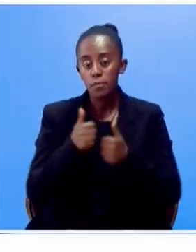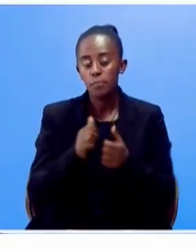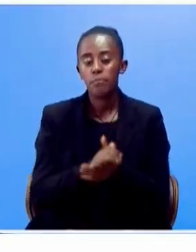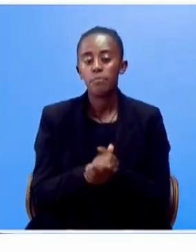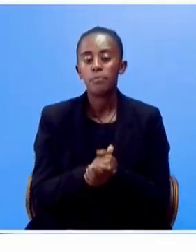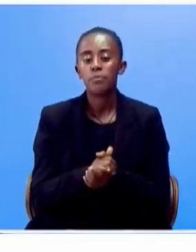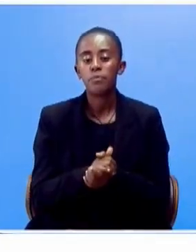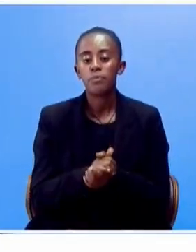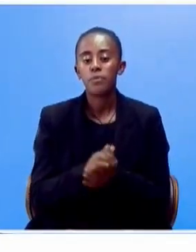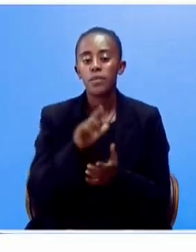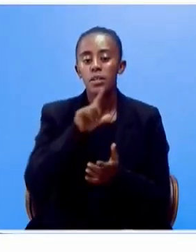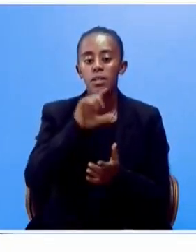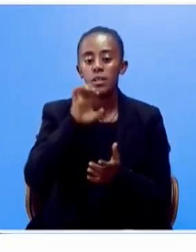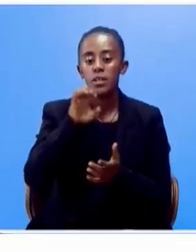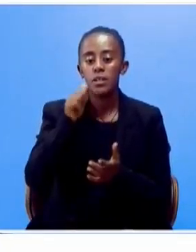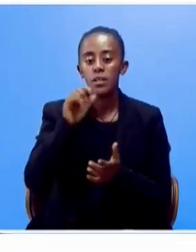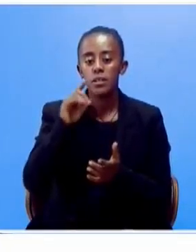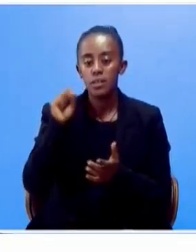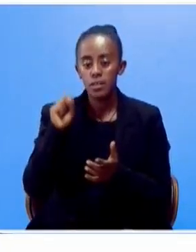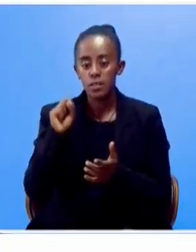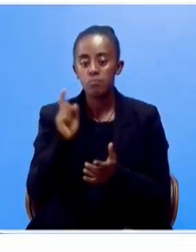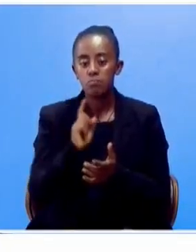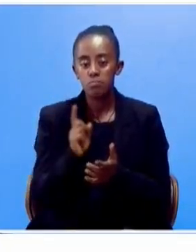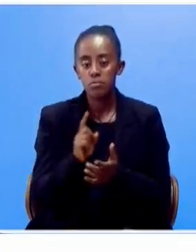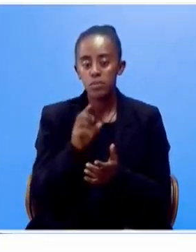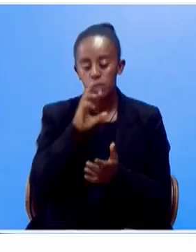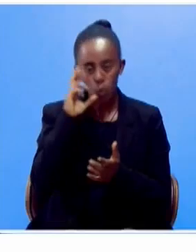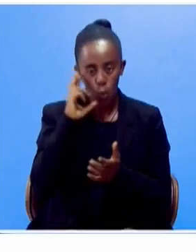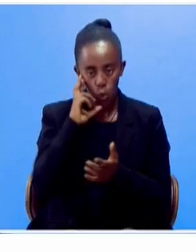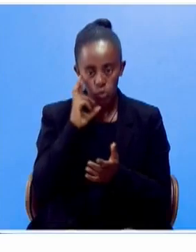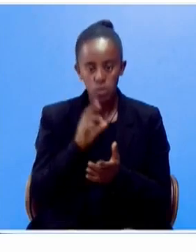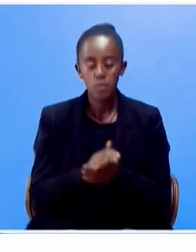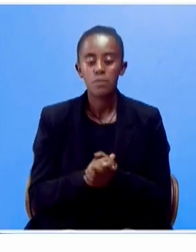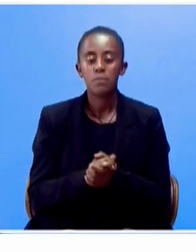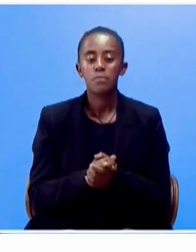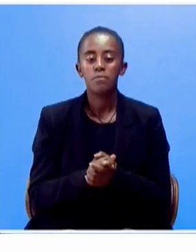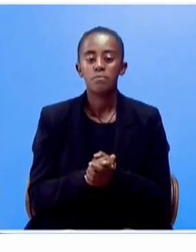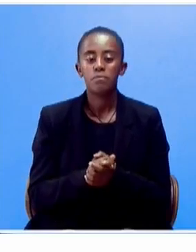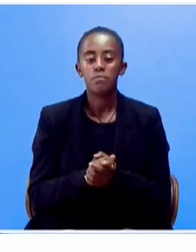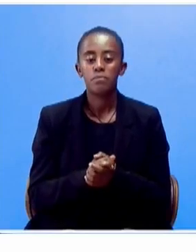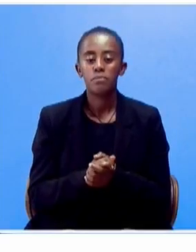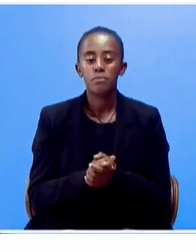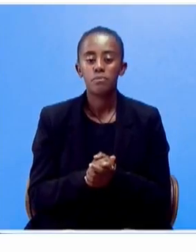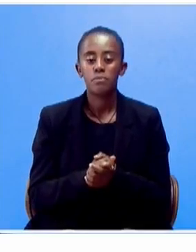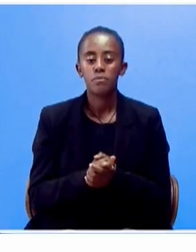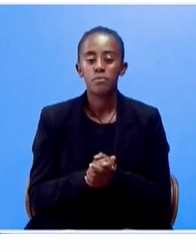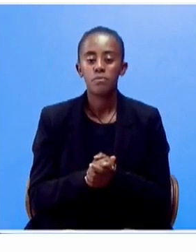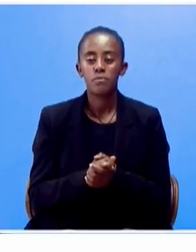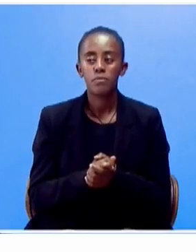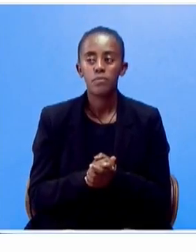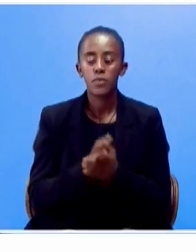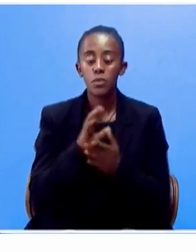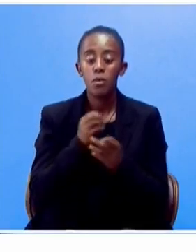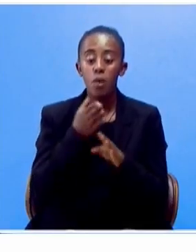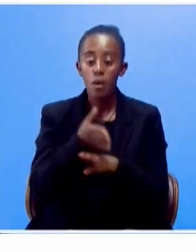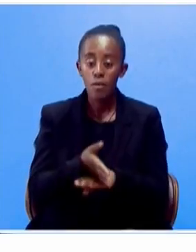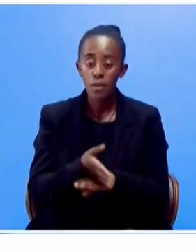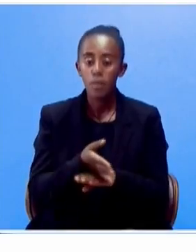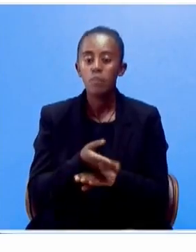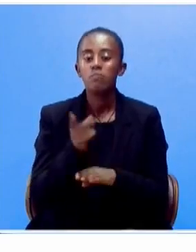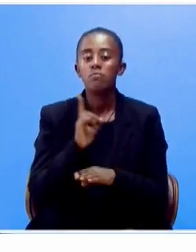leads to, is what? It is the cause. Yeah? And what comes after is